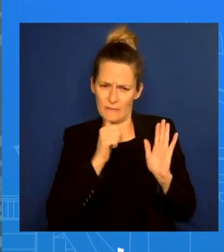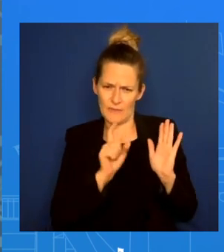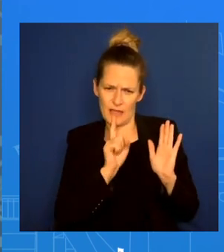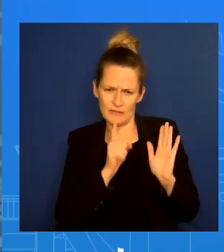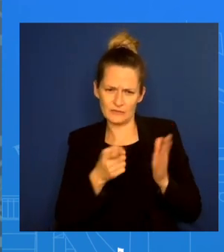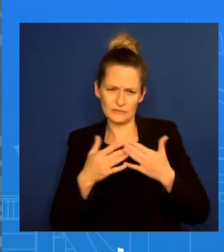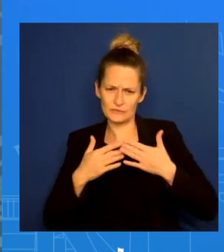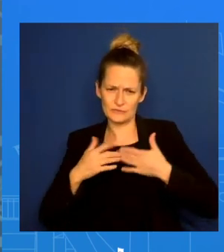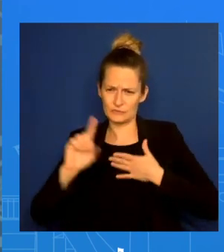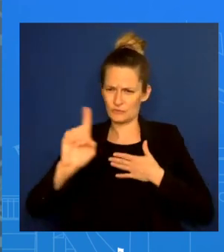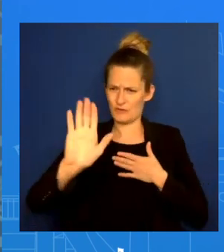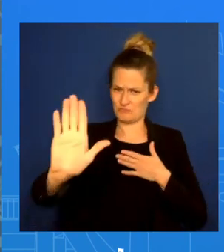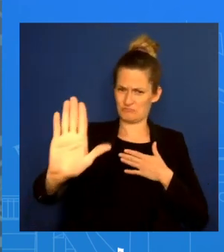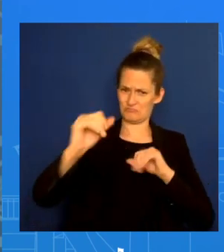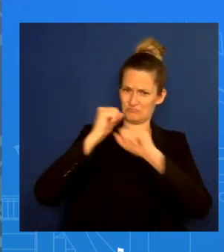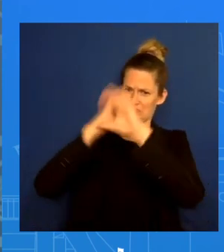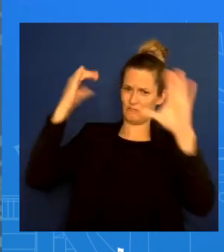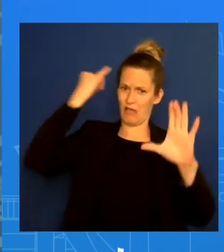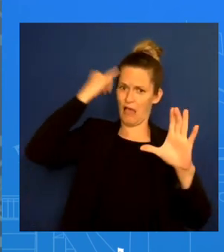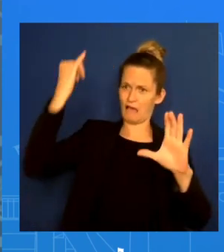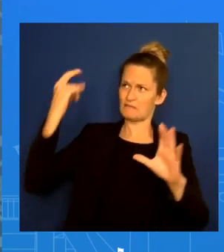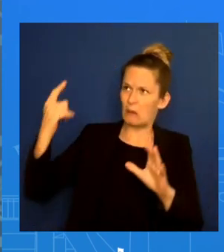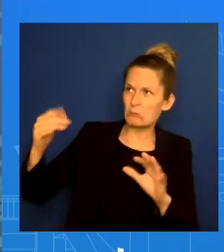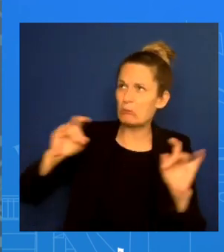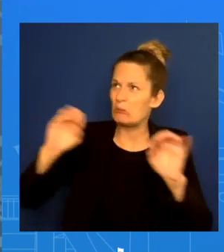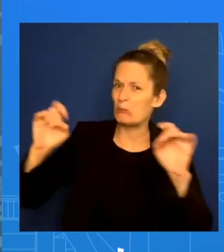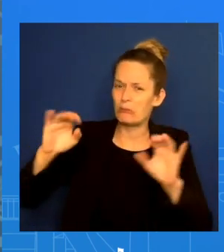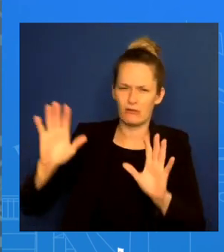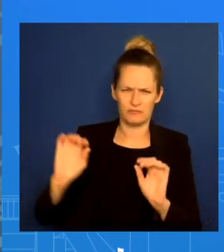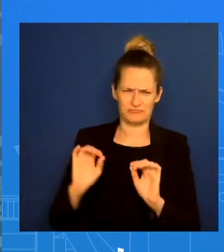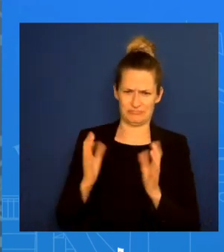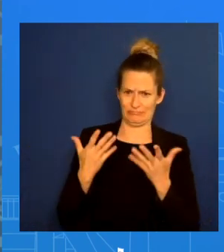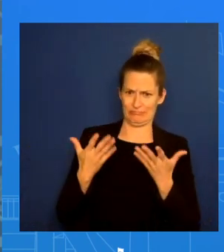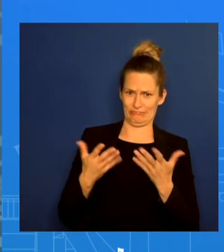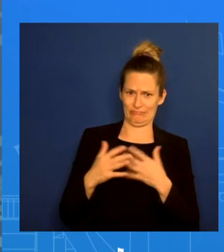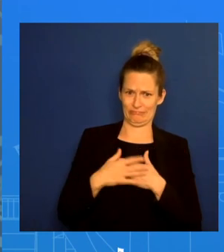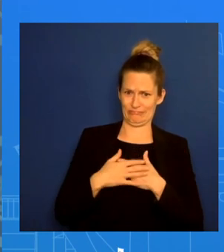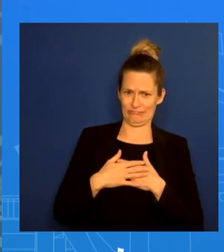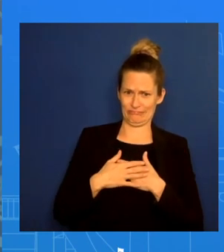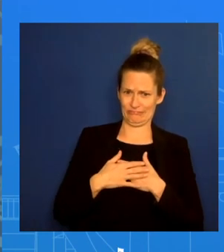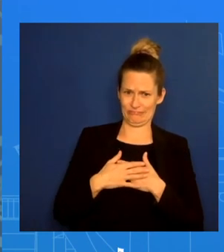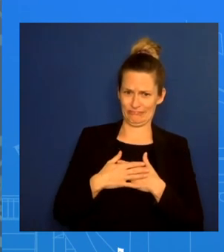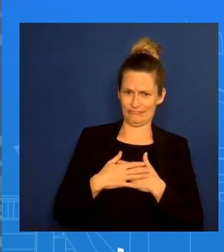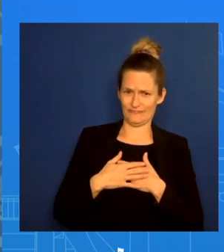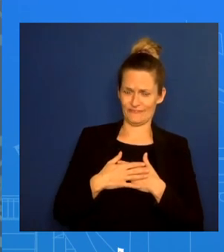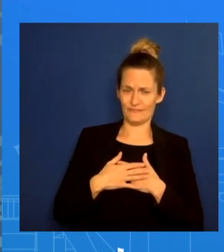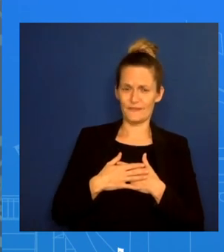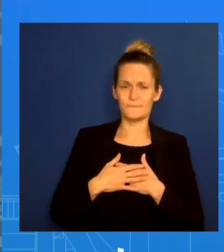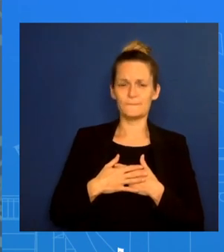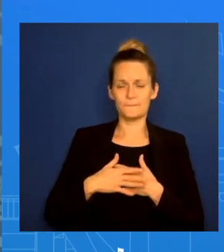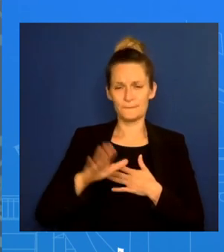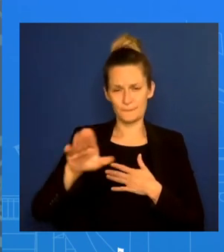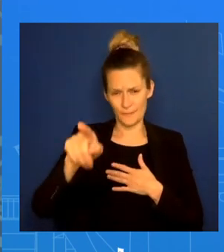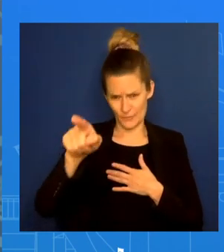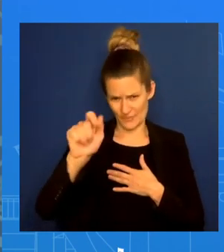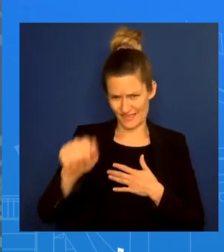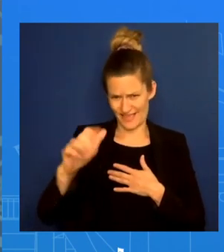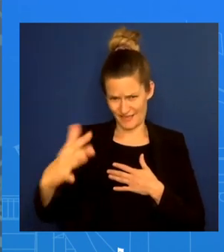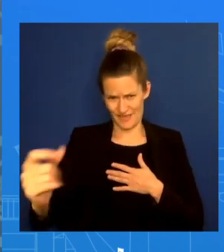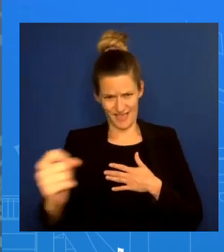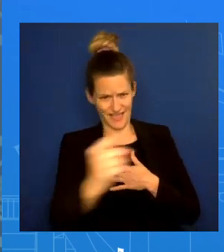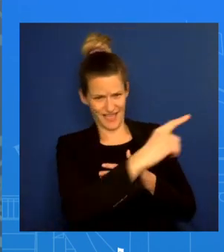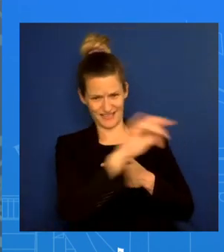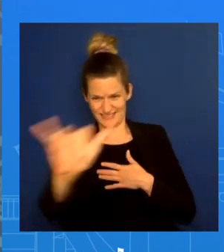what prompted you to ask it that way. But the idea that a foreign nation state would